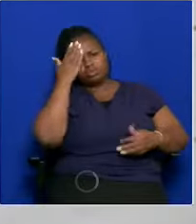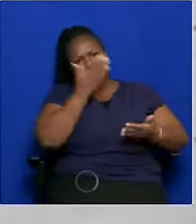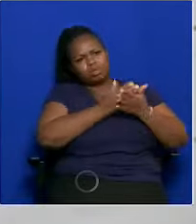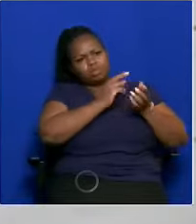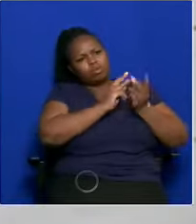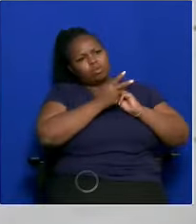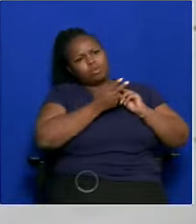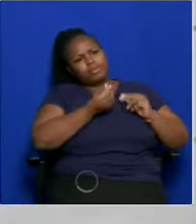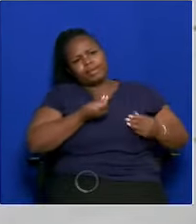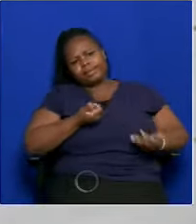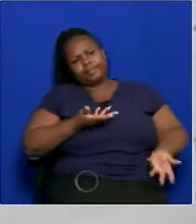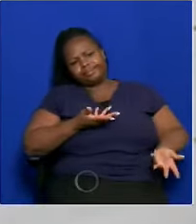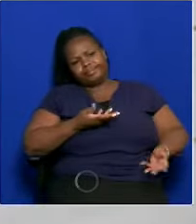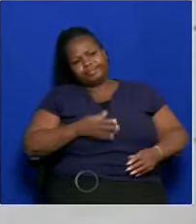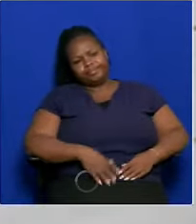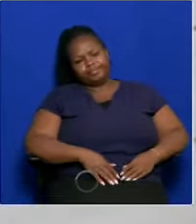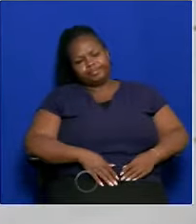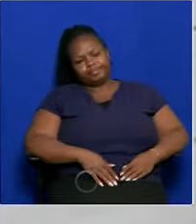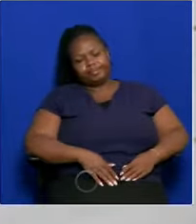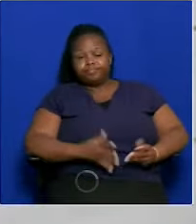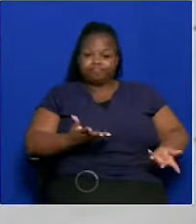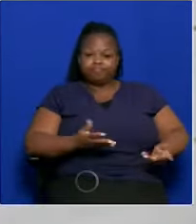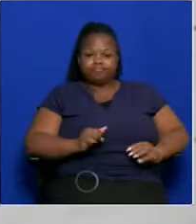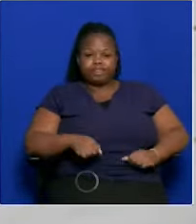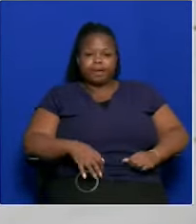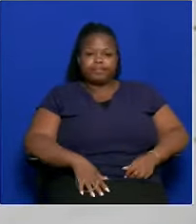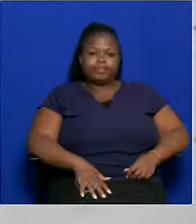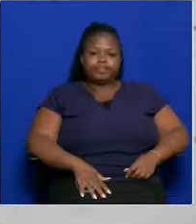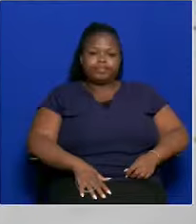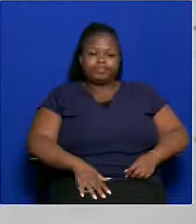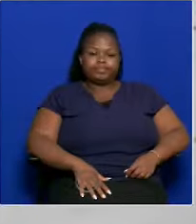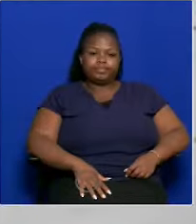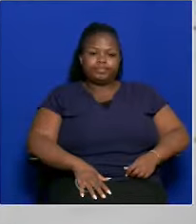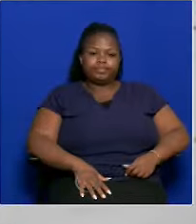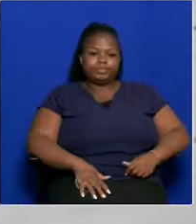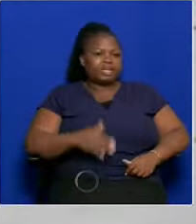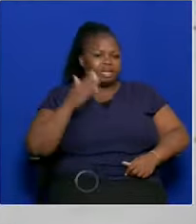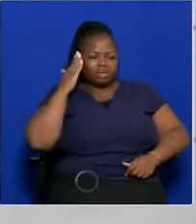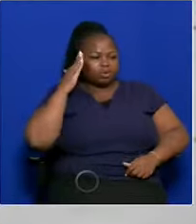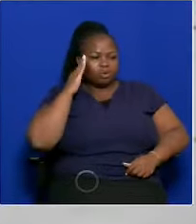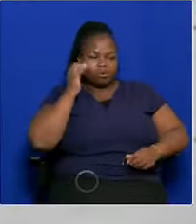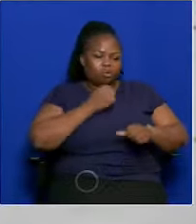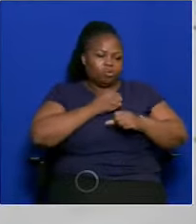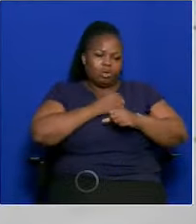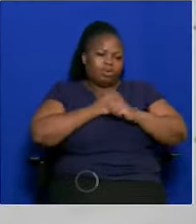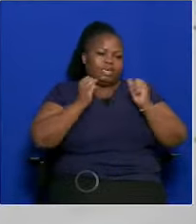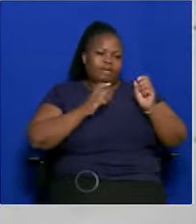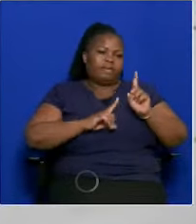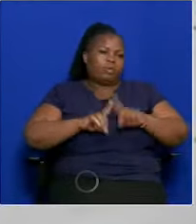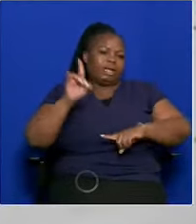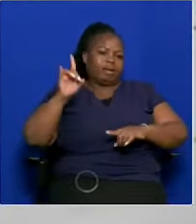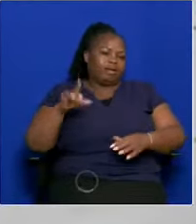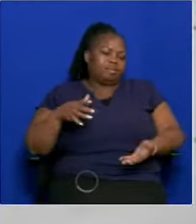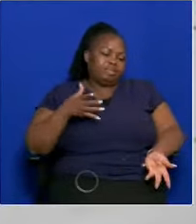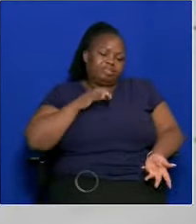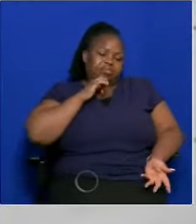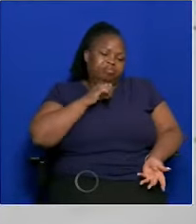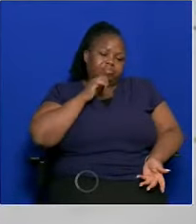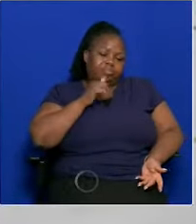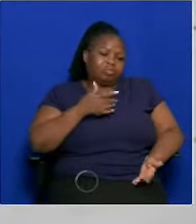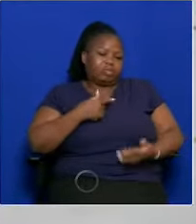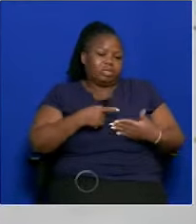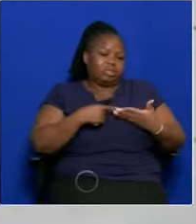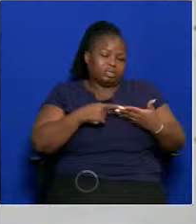So, yeah, I know it won't go anywhere. We can debate until tomorrow, but that is my